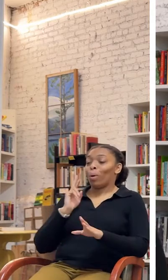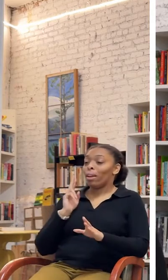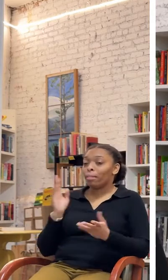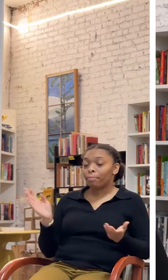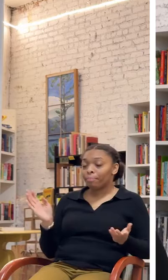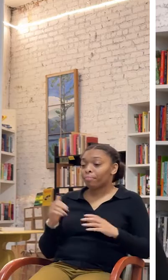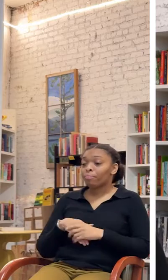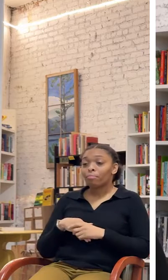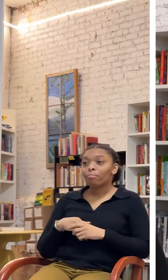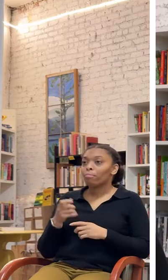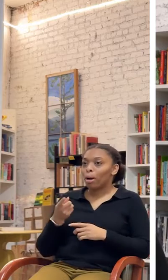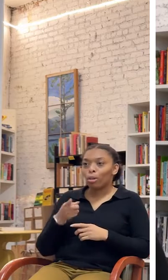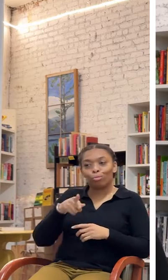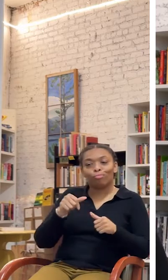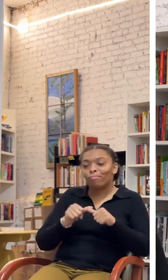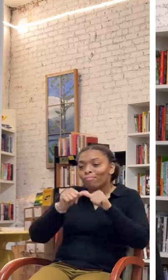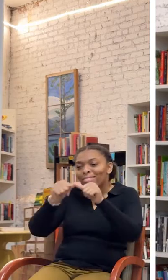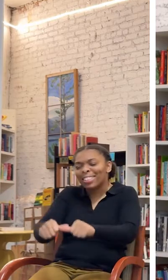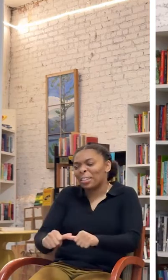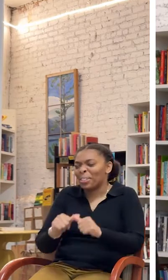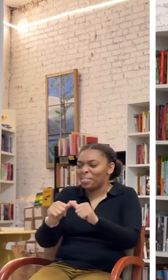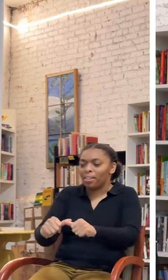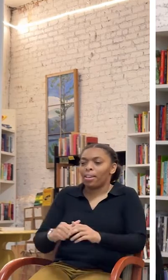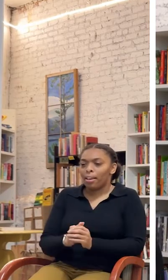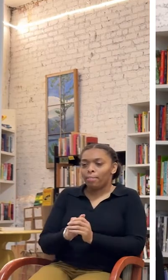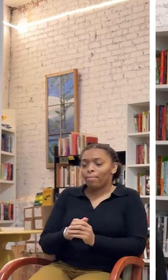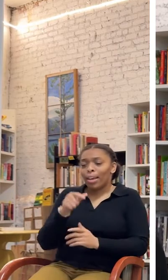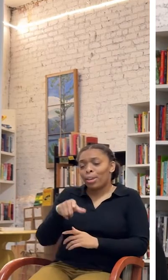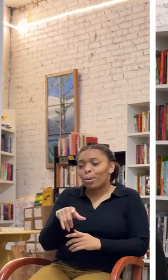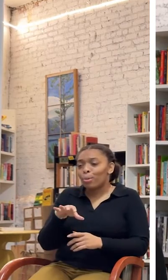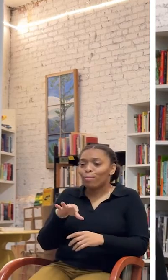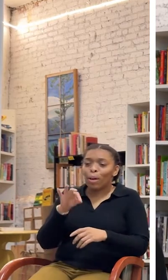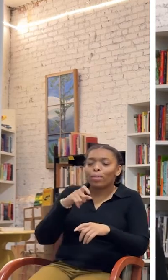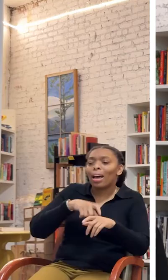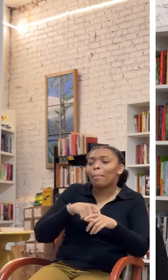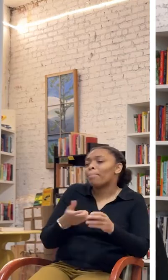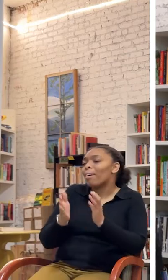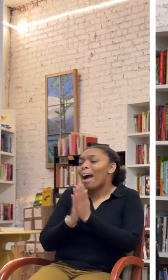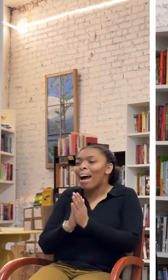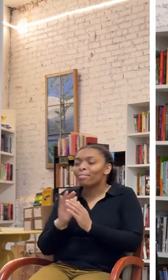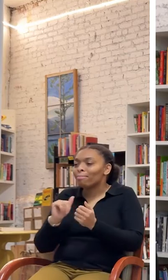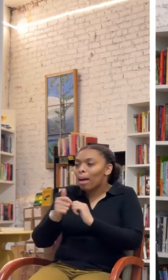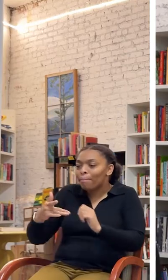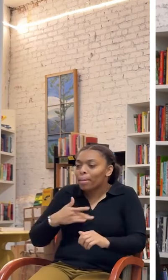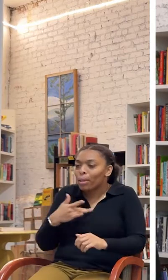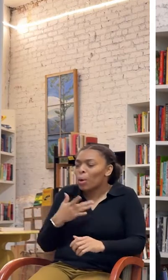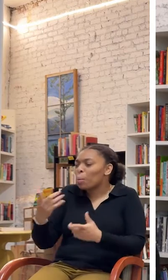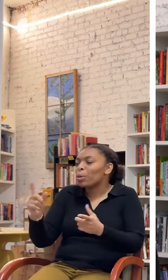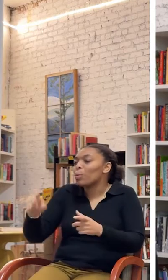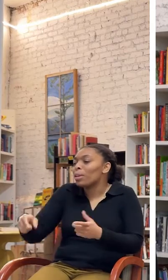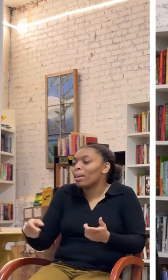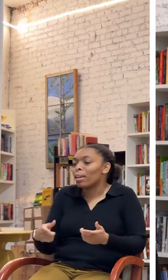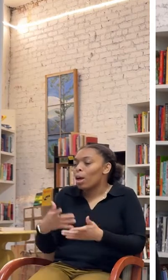Even in that, you would still kind of persevere weirdly and find time to be like, but what are you doing? And what do you need? And